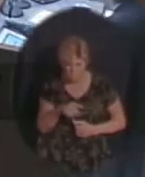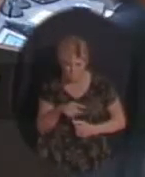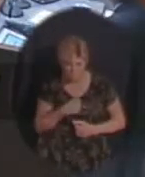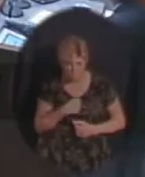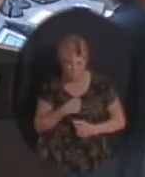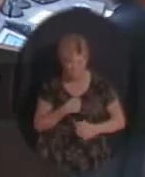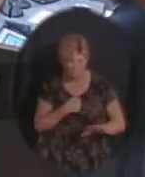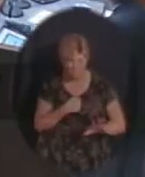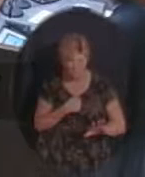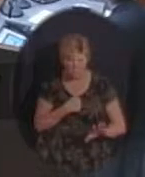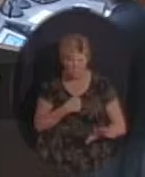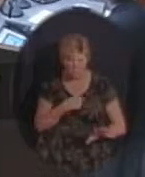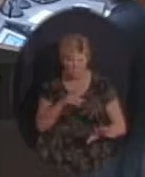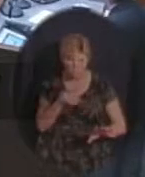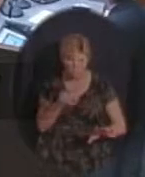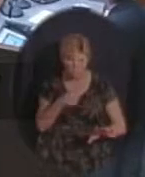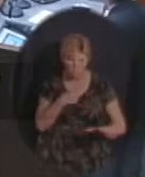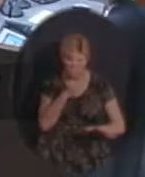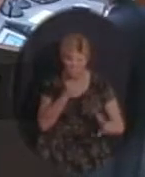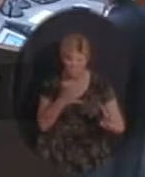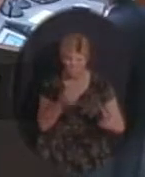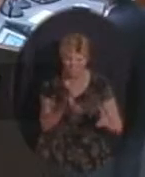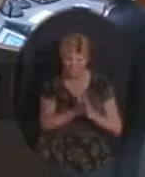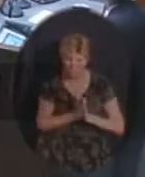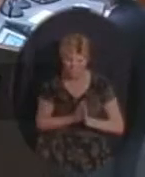served from our board, if you would, please.